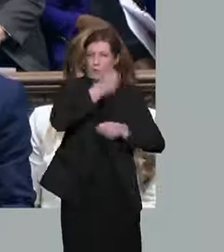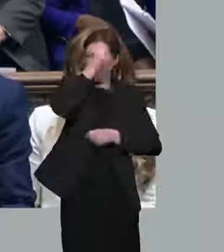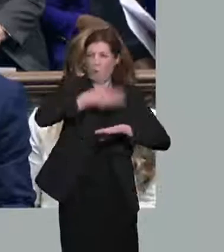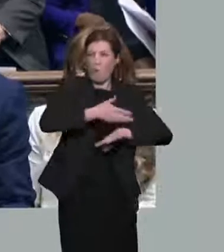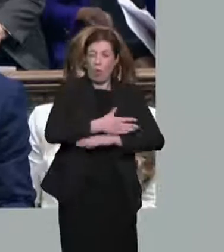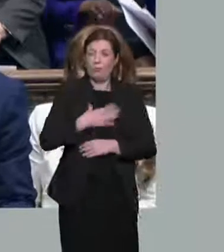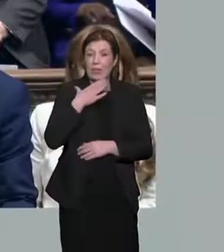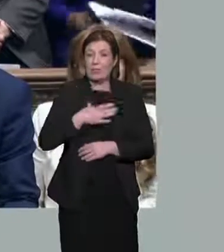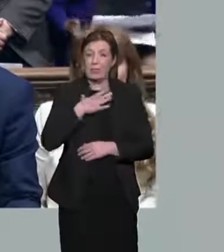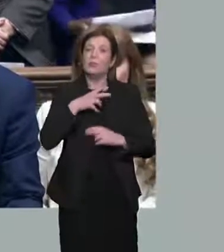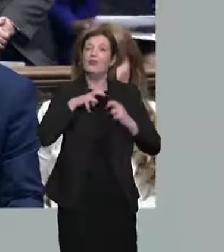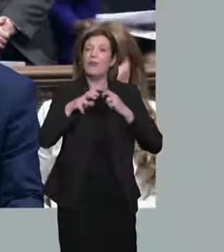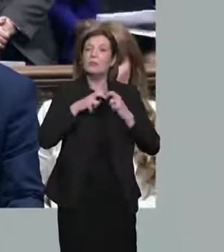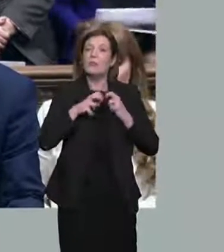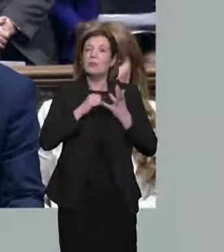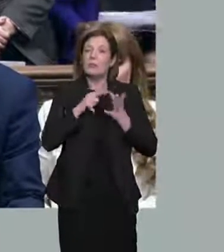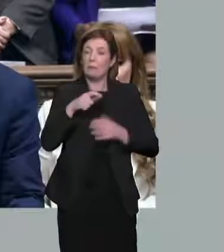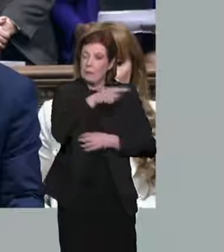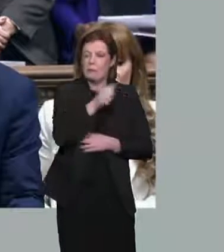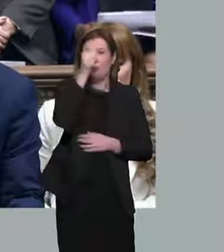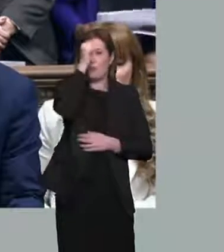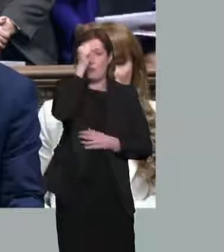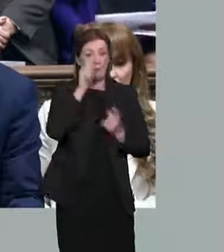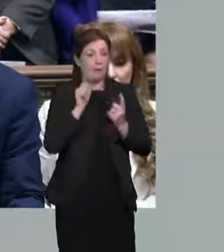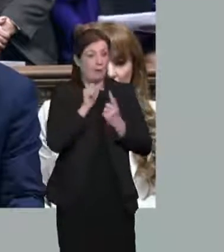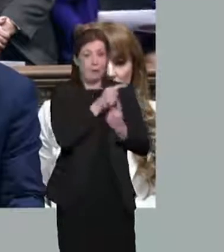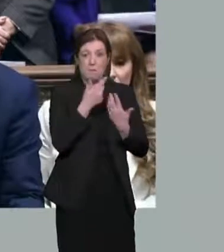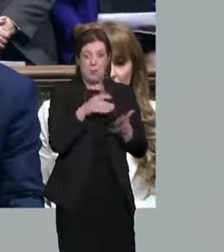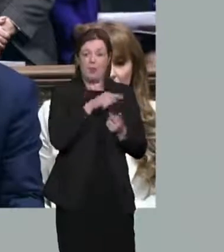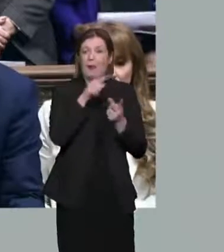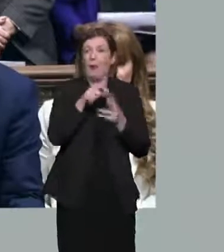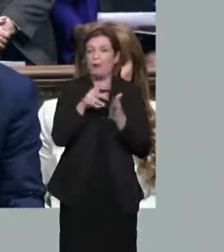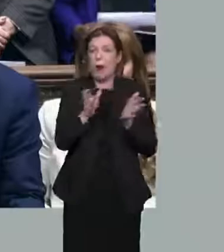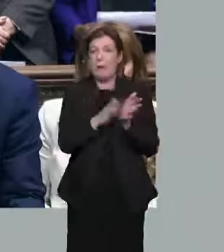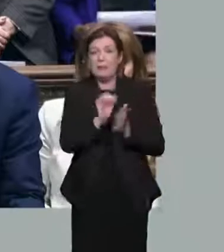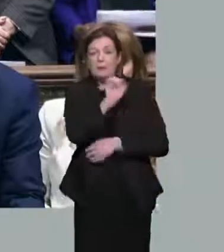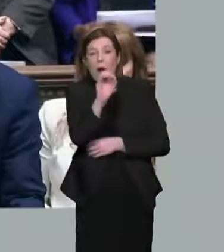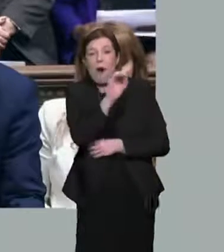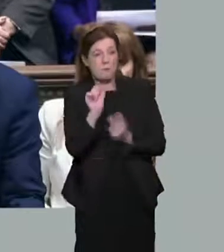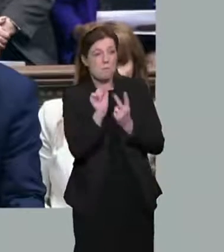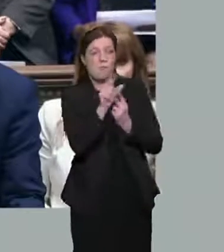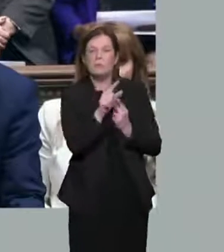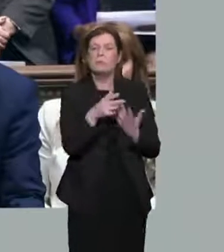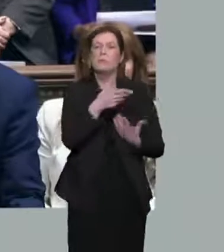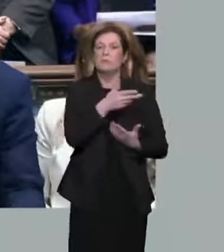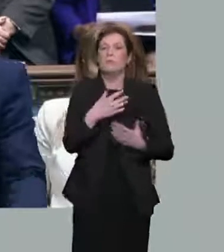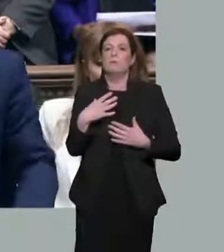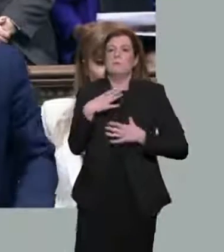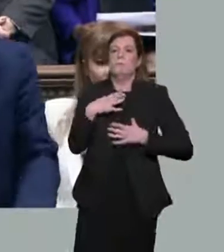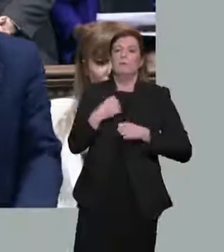was sent to the Transport Secretary and to the Prime Minister's office, but they didn't lift a finger to stop